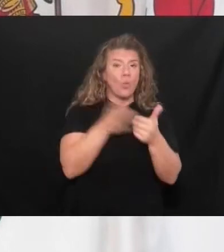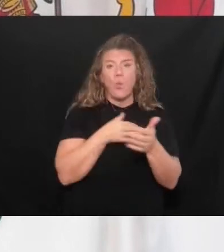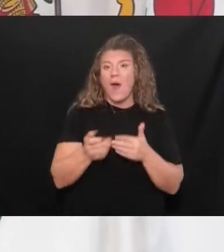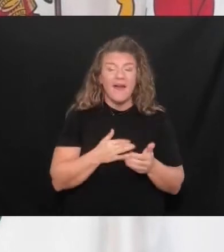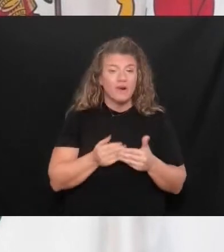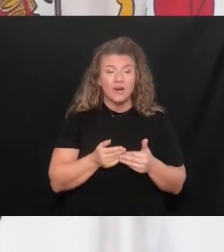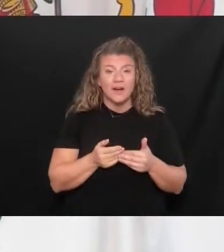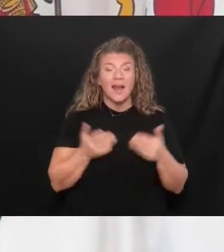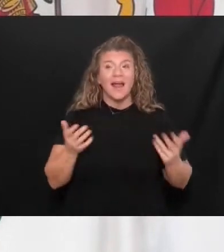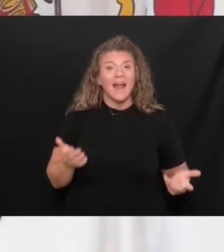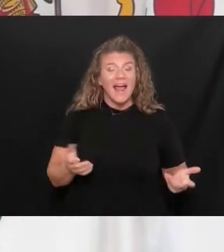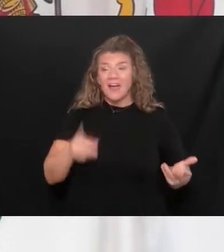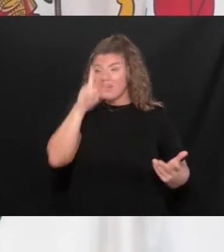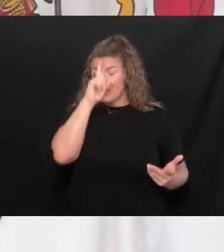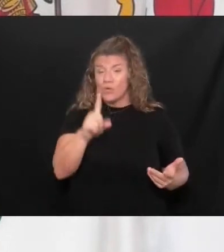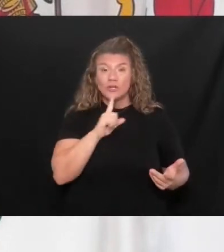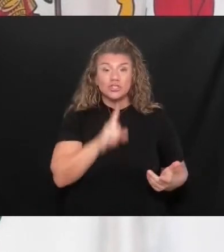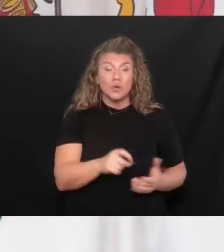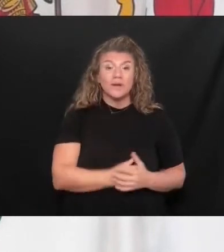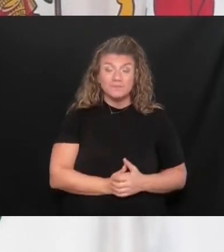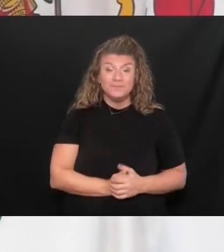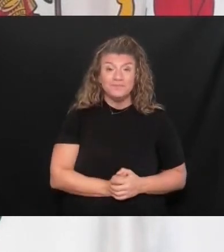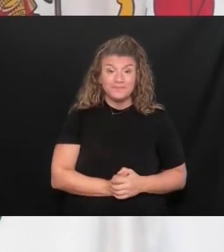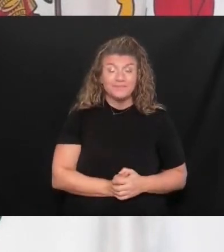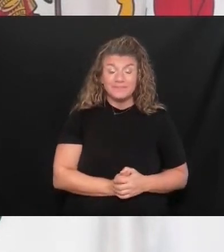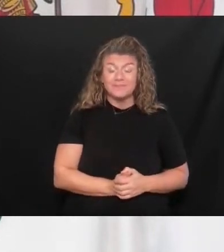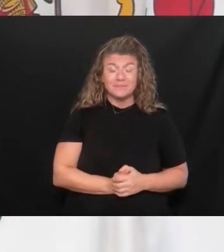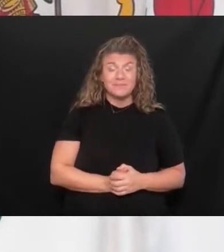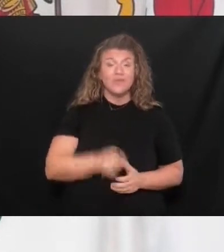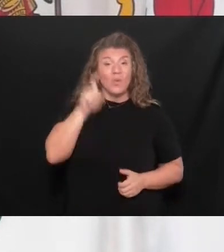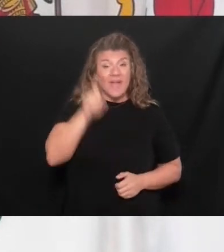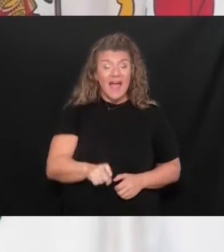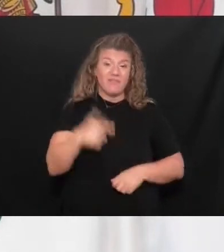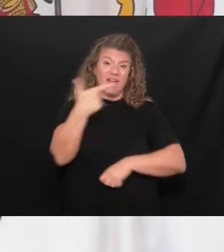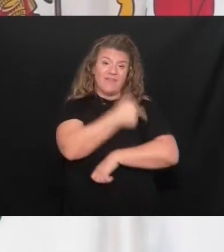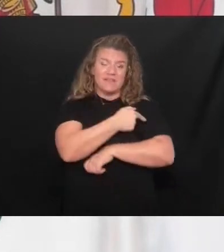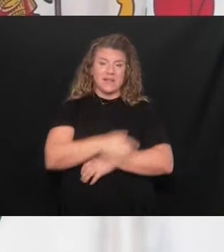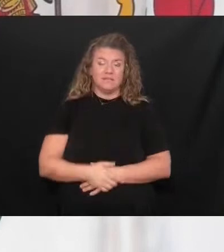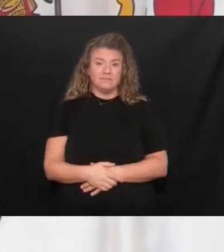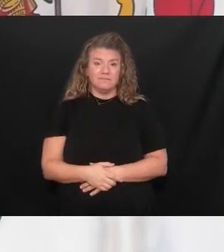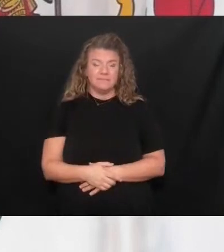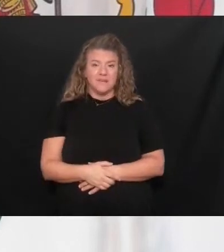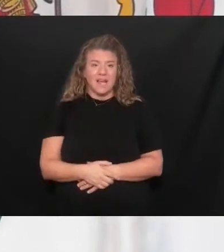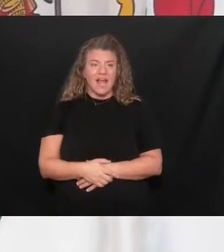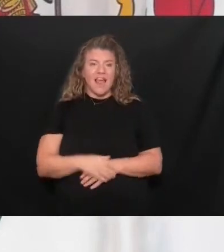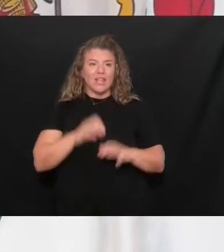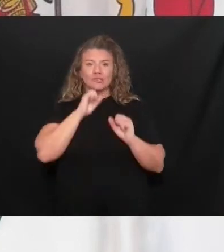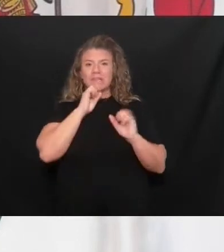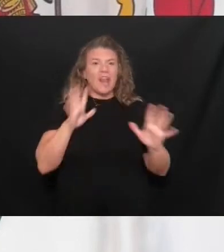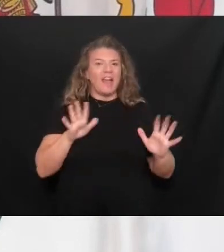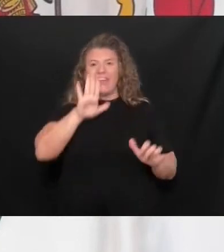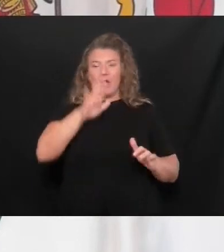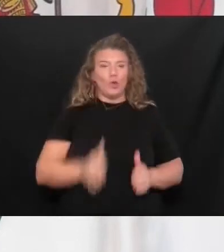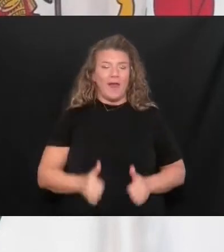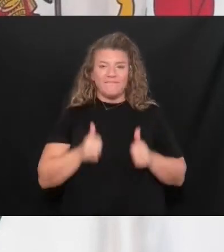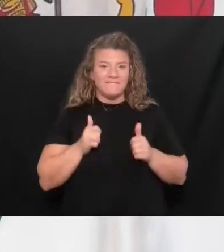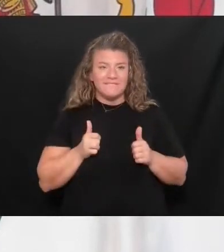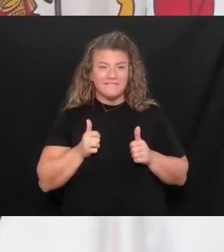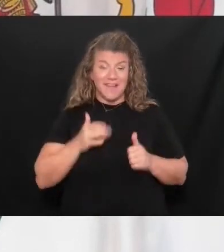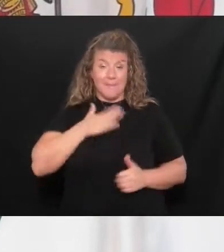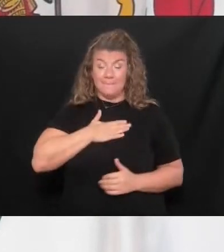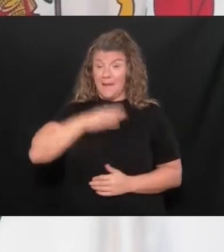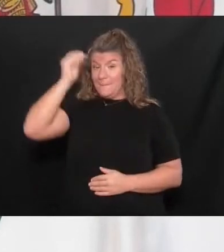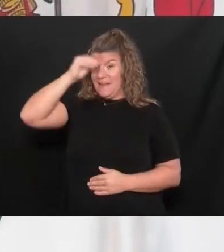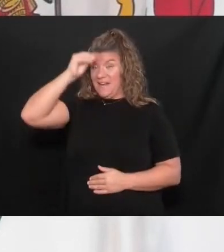be. Absolutely, we got to get vaccinated. There is nothing in your life, in my